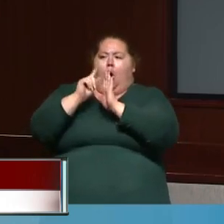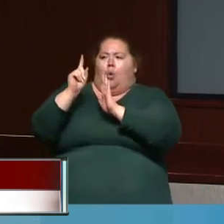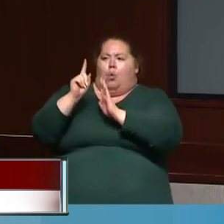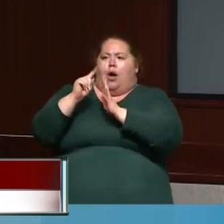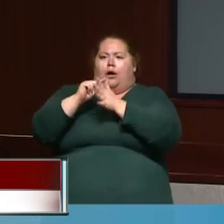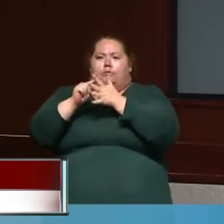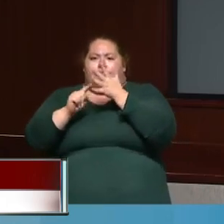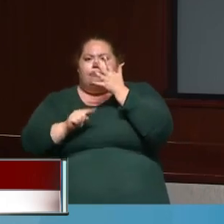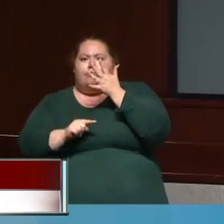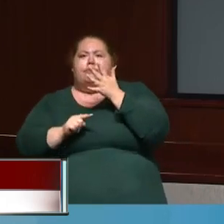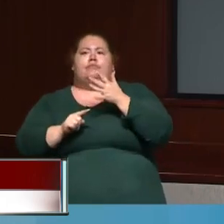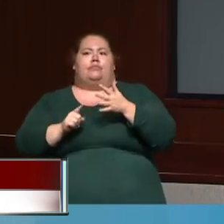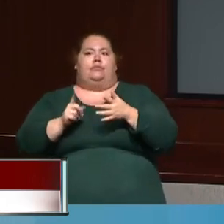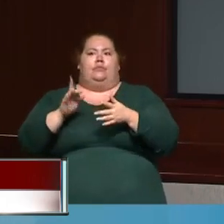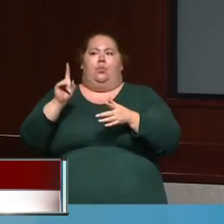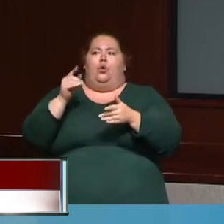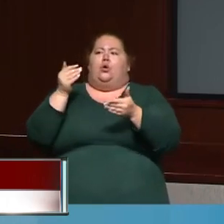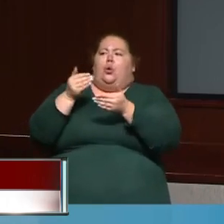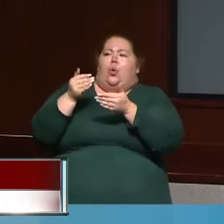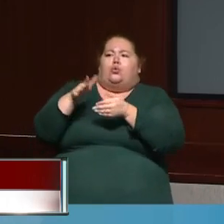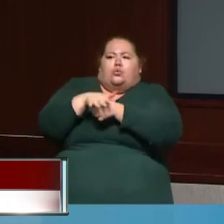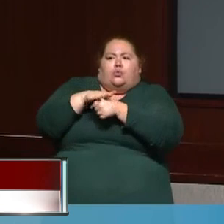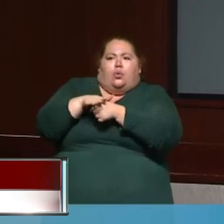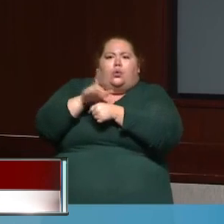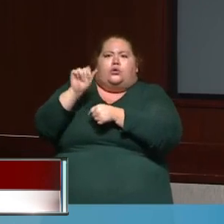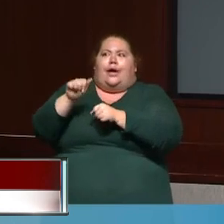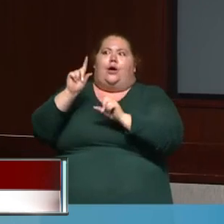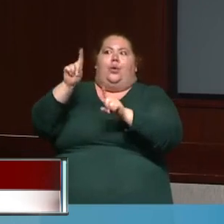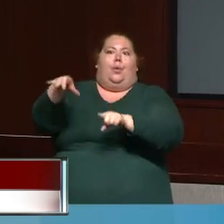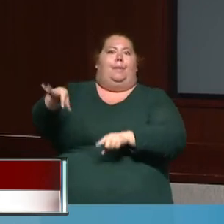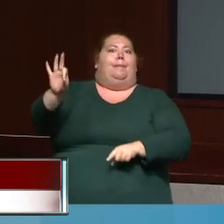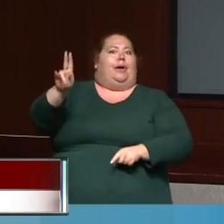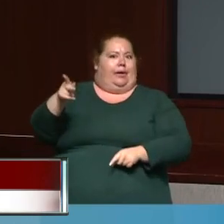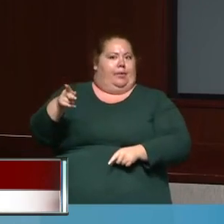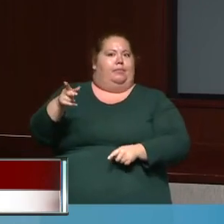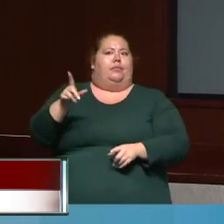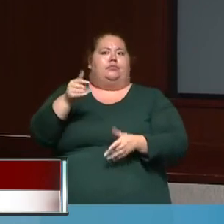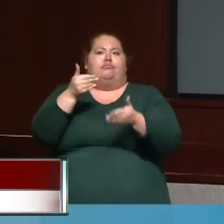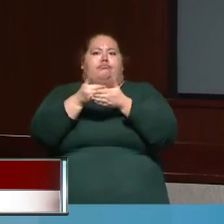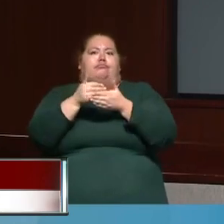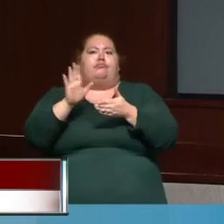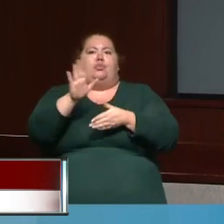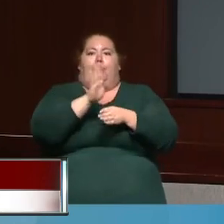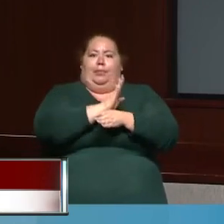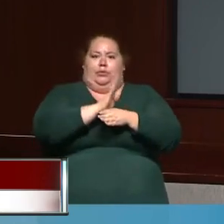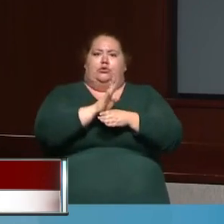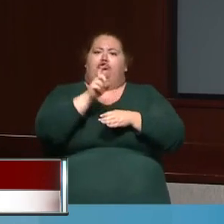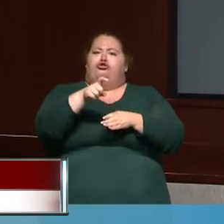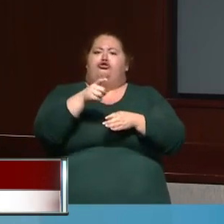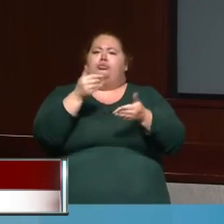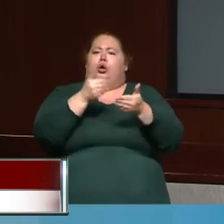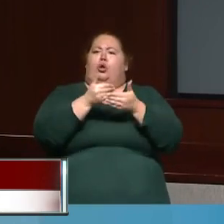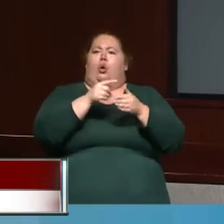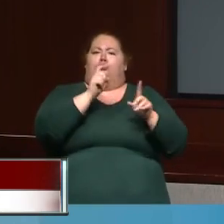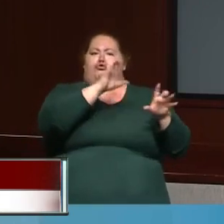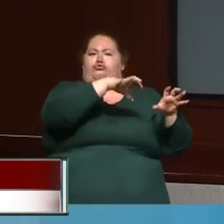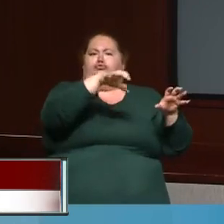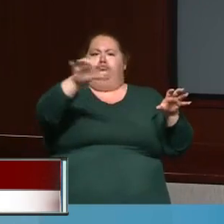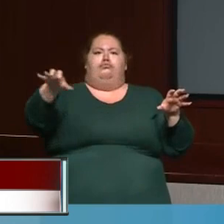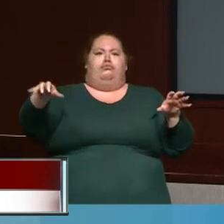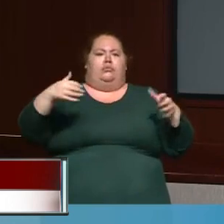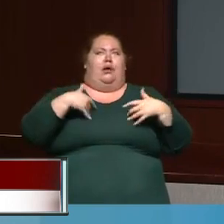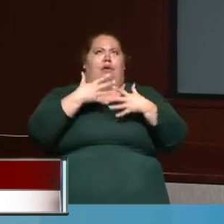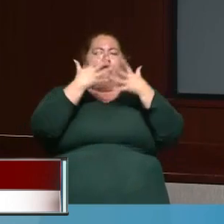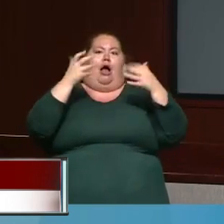the nearest distribution site is to you. It should be very close. We've put a lot of work into